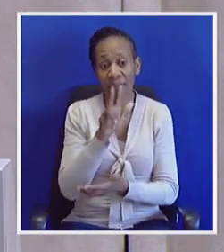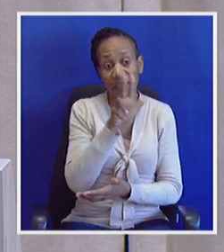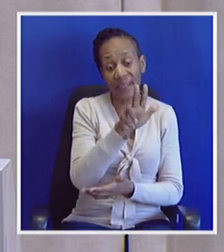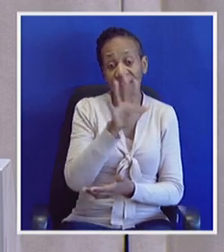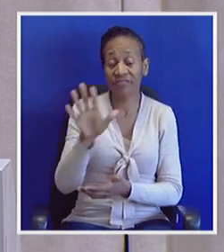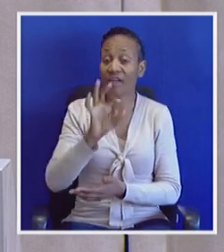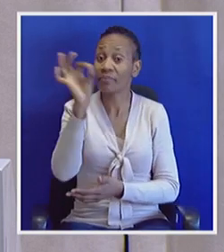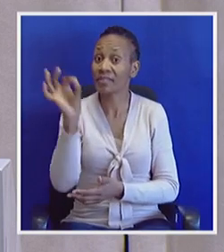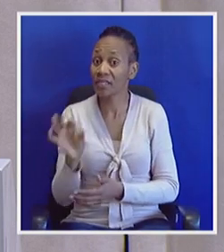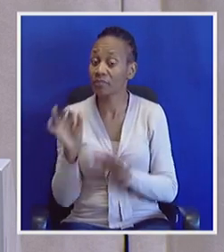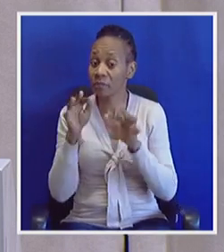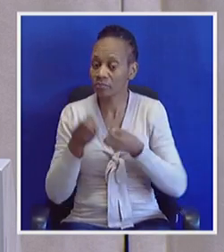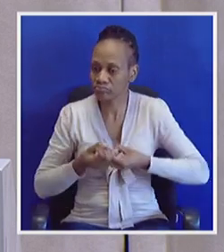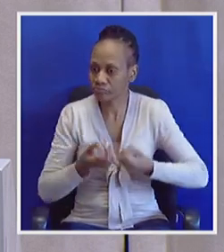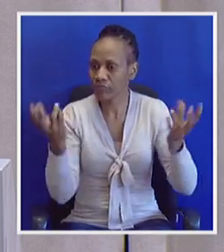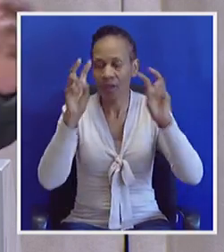85% of our people electricity.